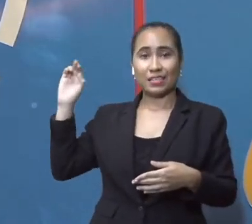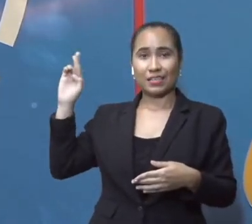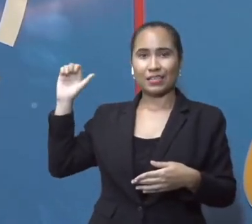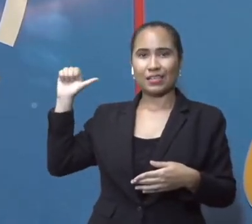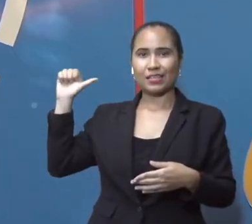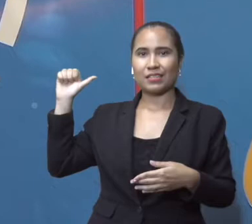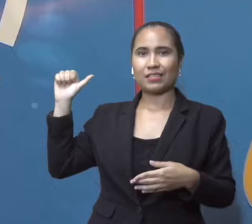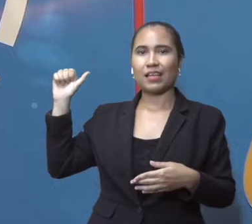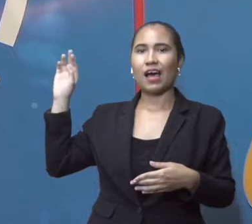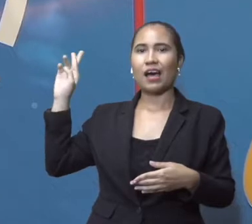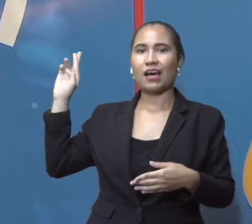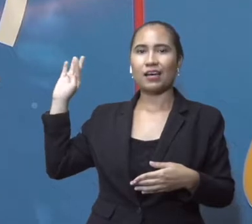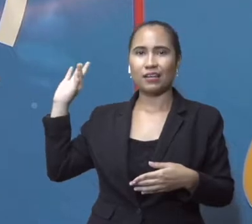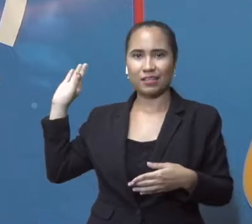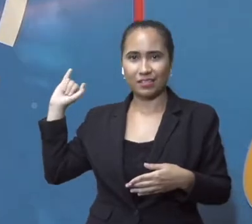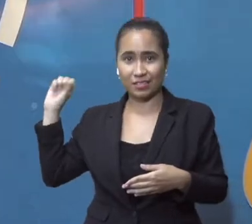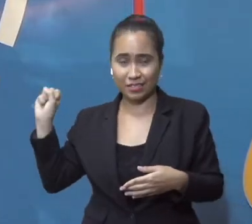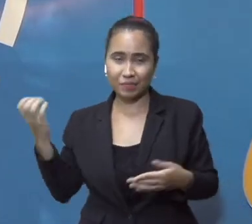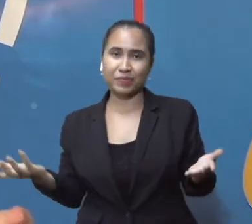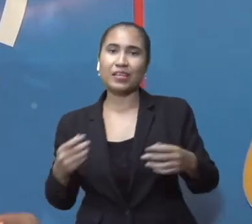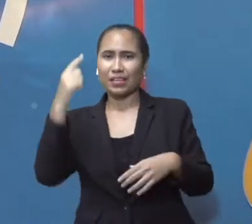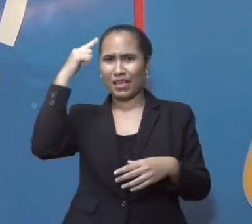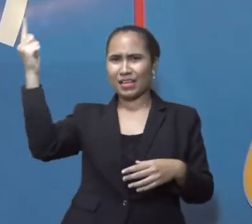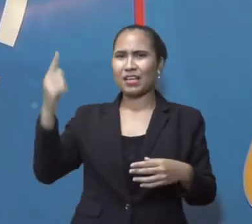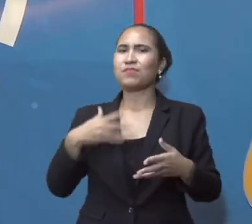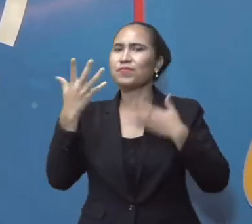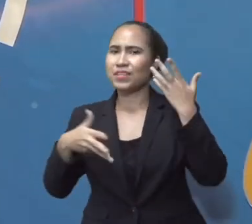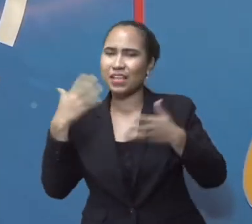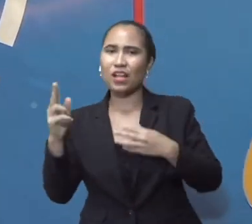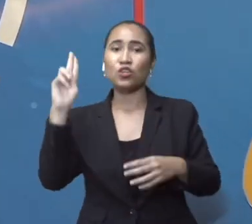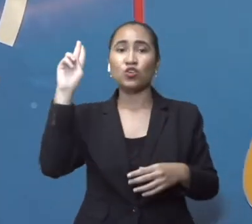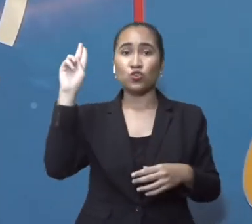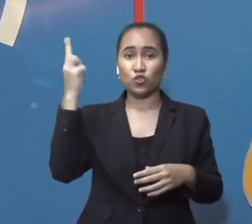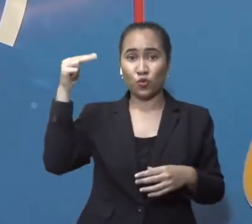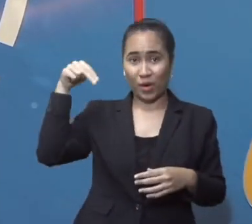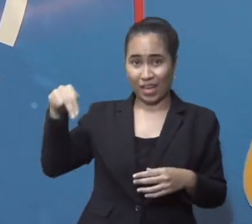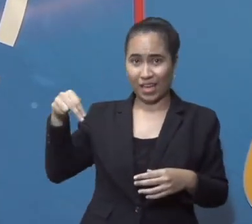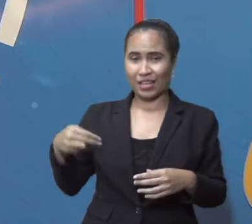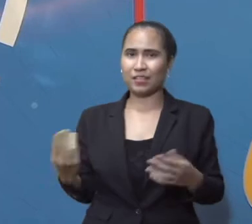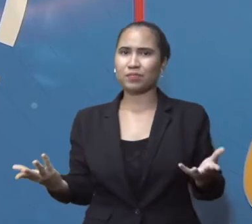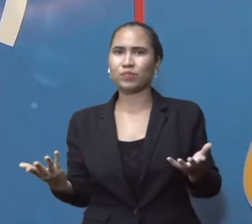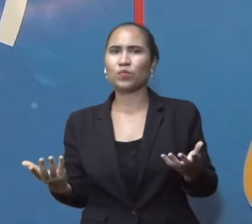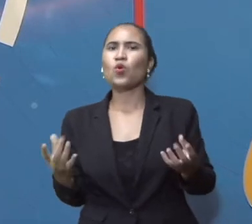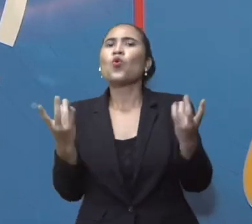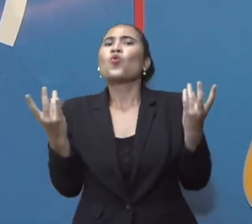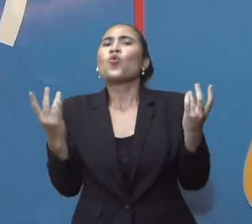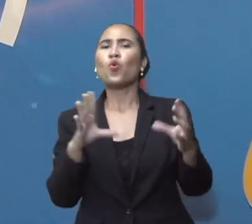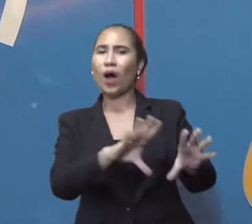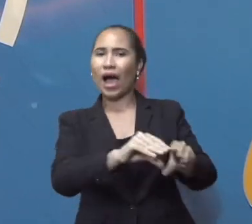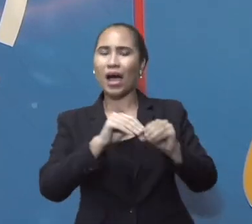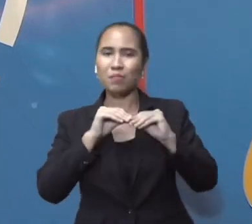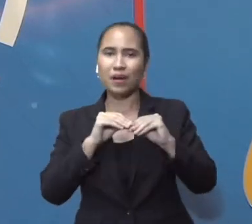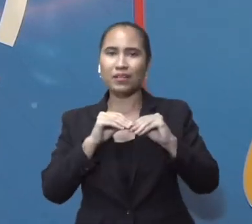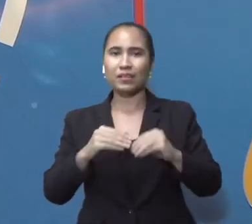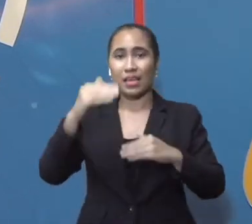Guterres. Here to give us an idea and discuss the UN's involvement in CARICOM's Heads of